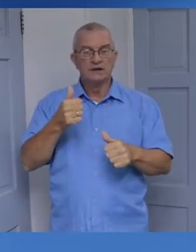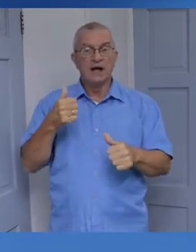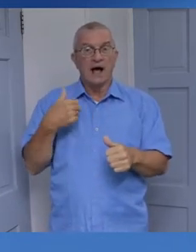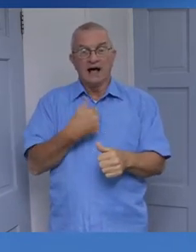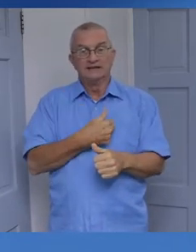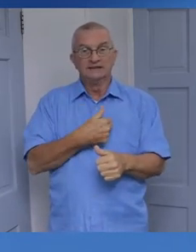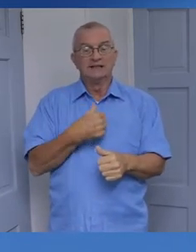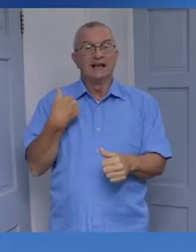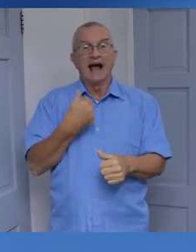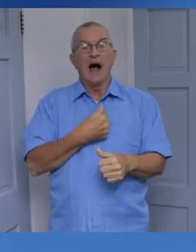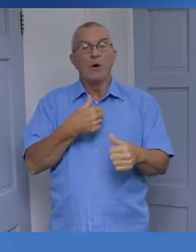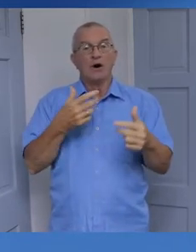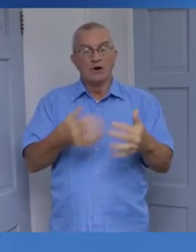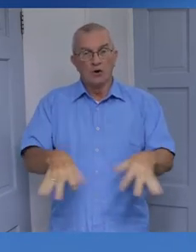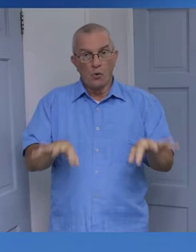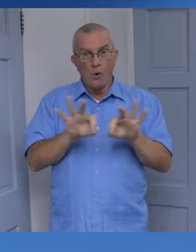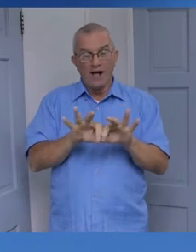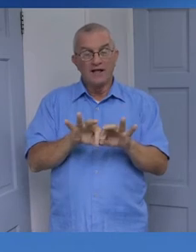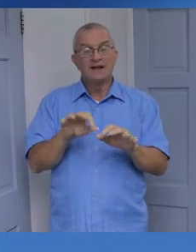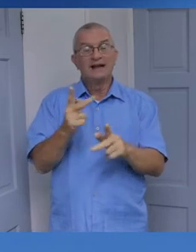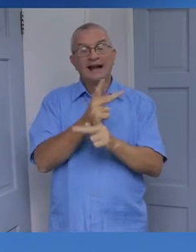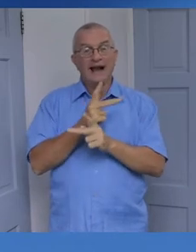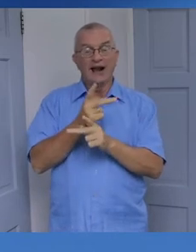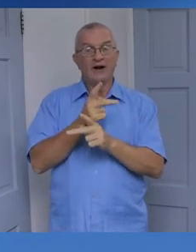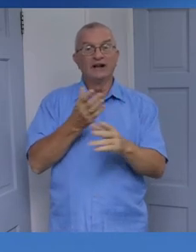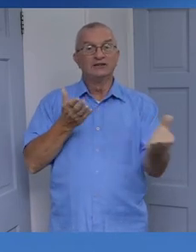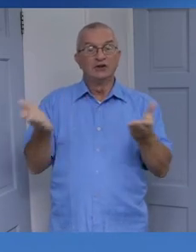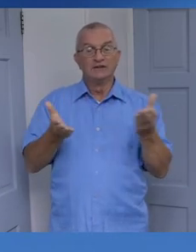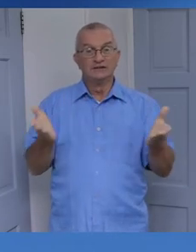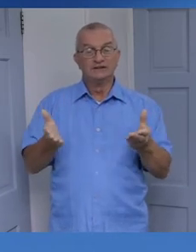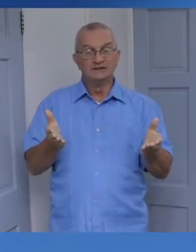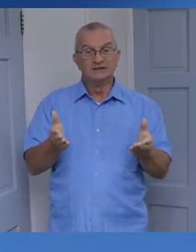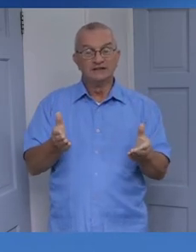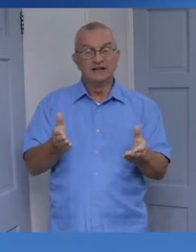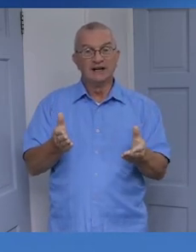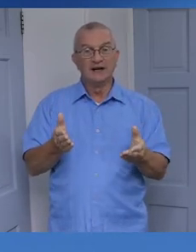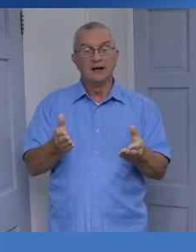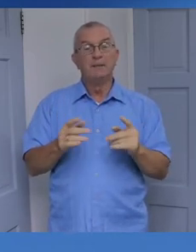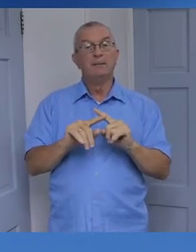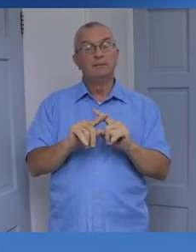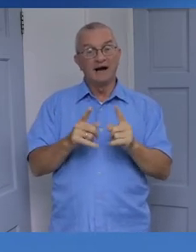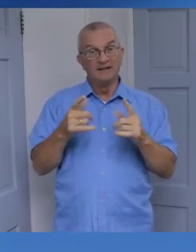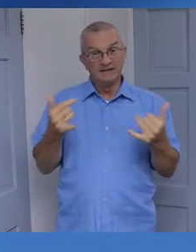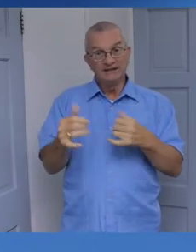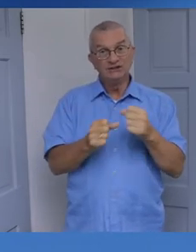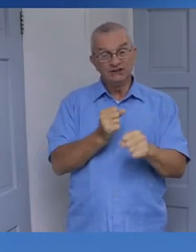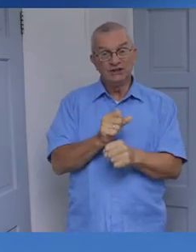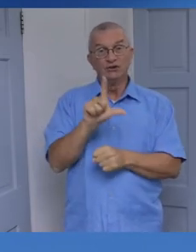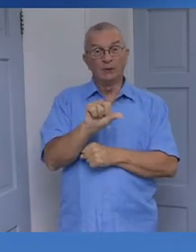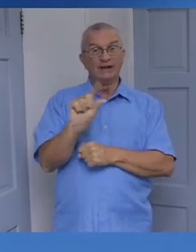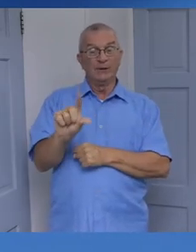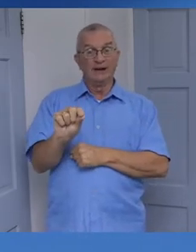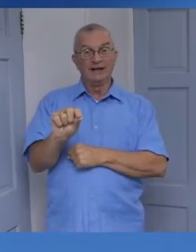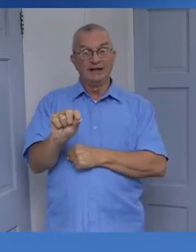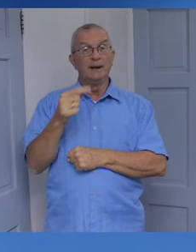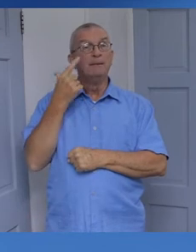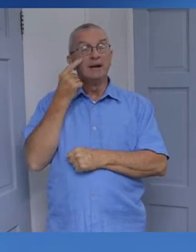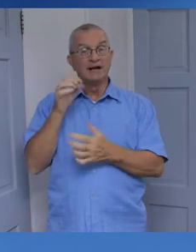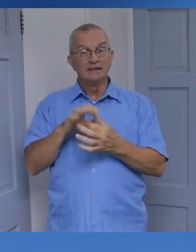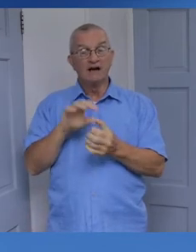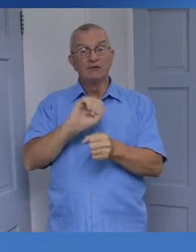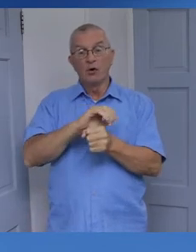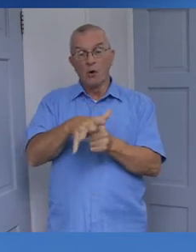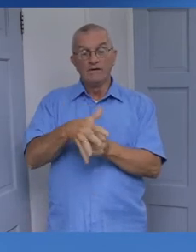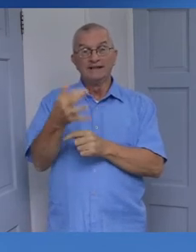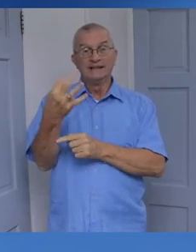and services. However, this year 2020, because of COVID-19